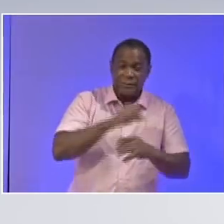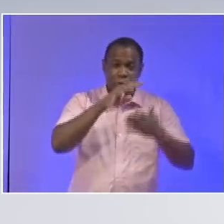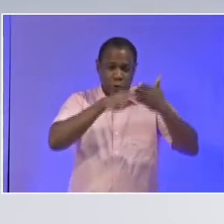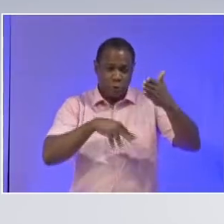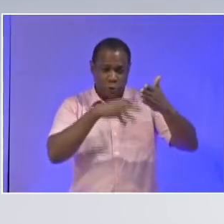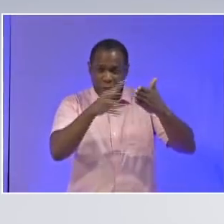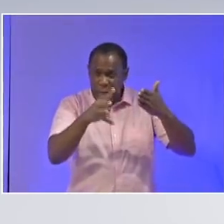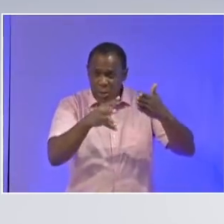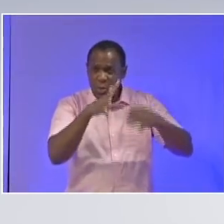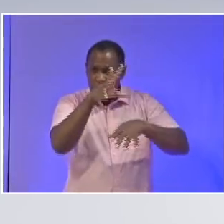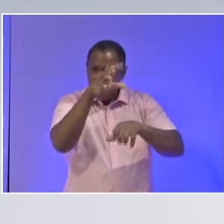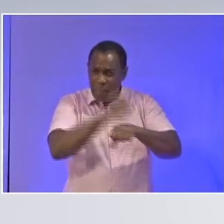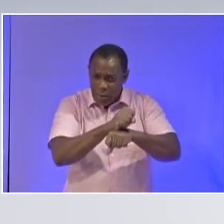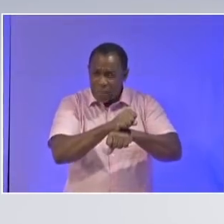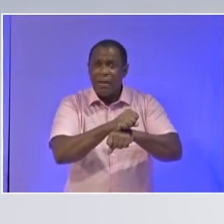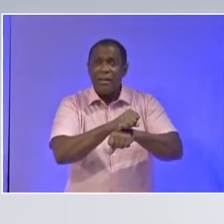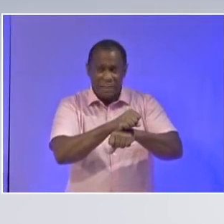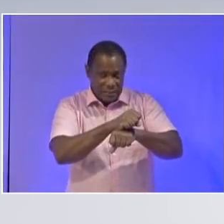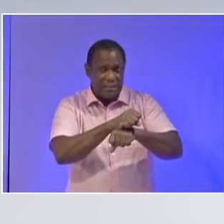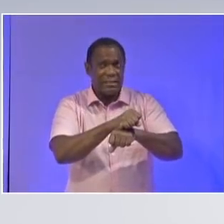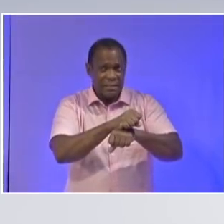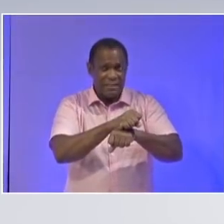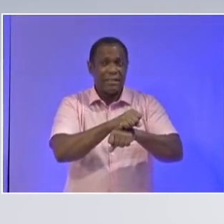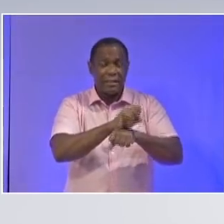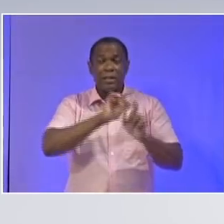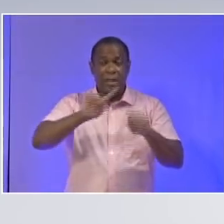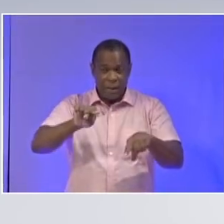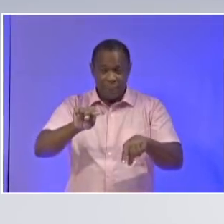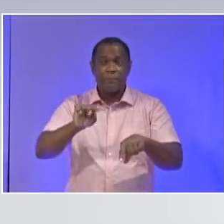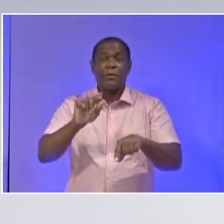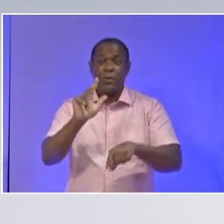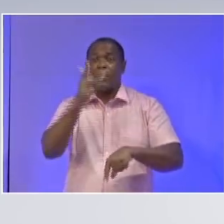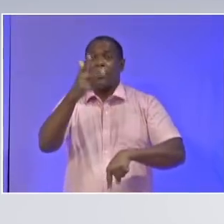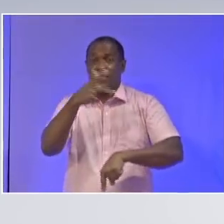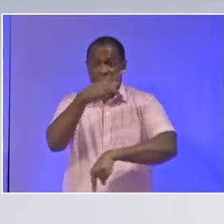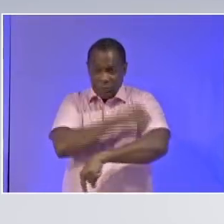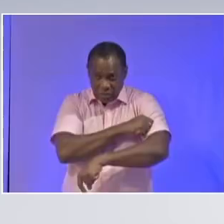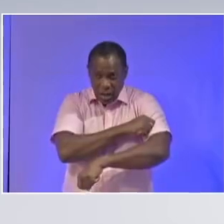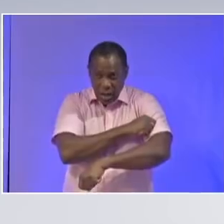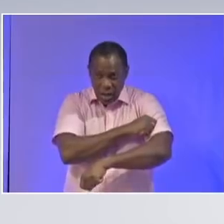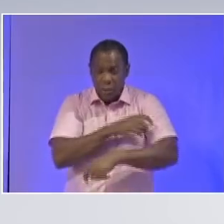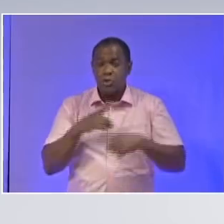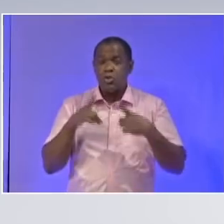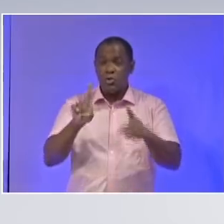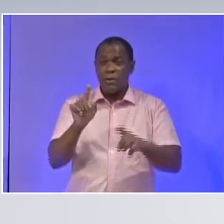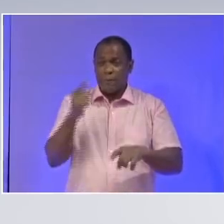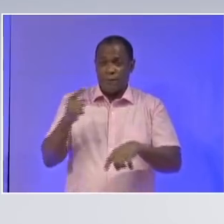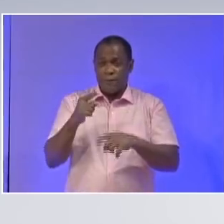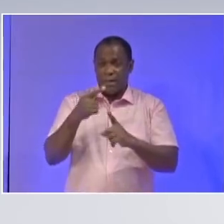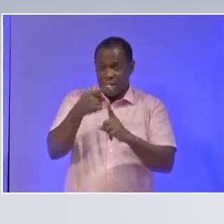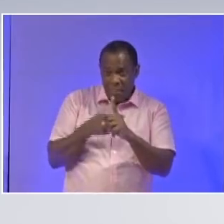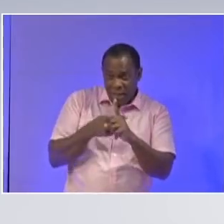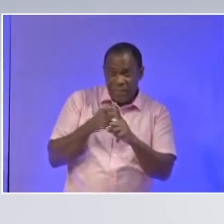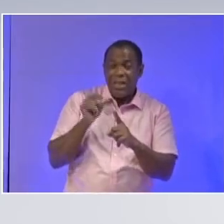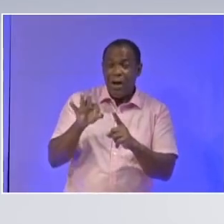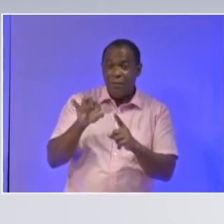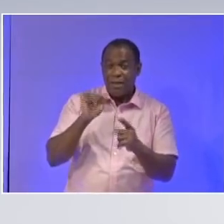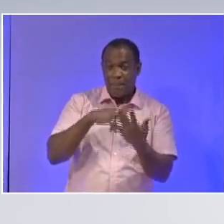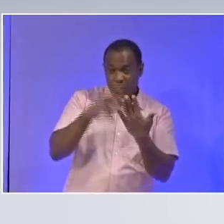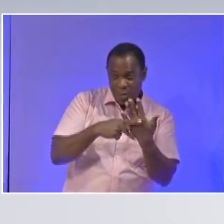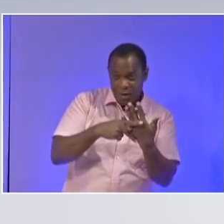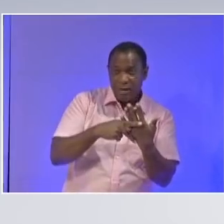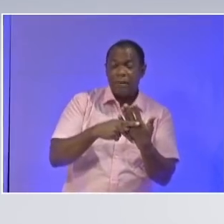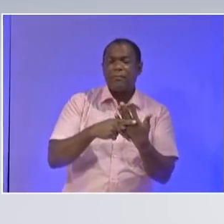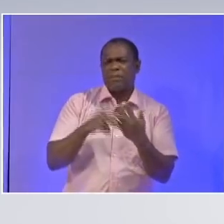their not appointment, but your schedule to come in for your booster during the first month of the booster program, which